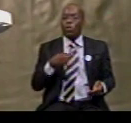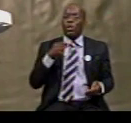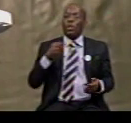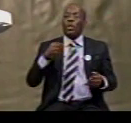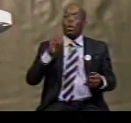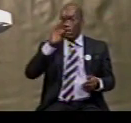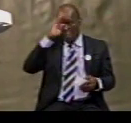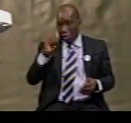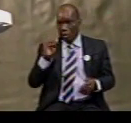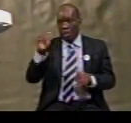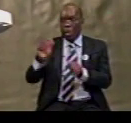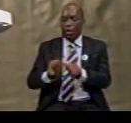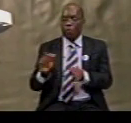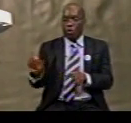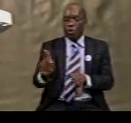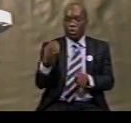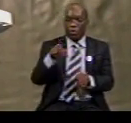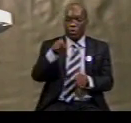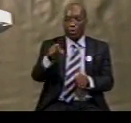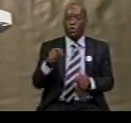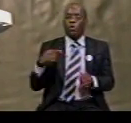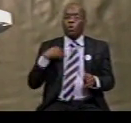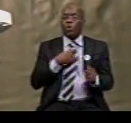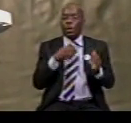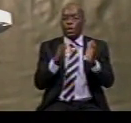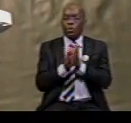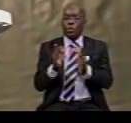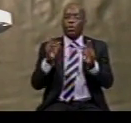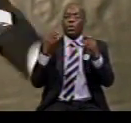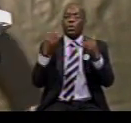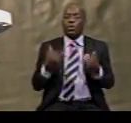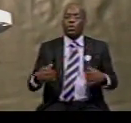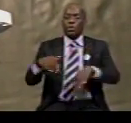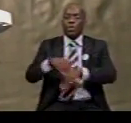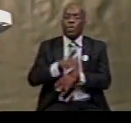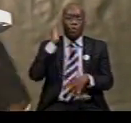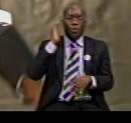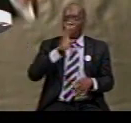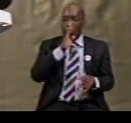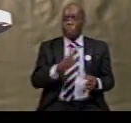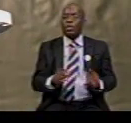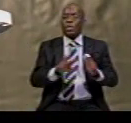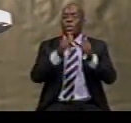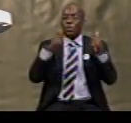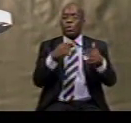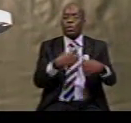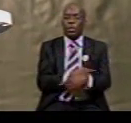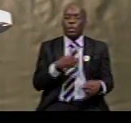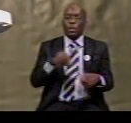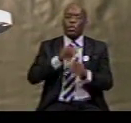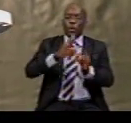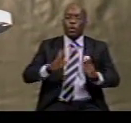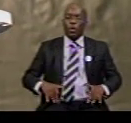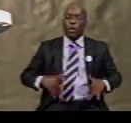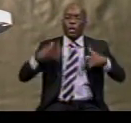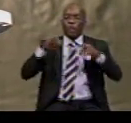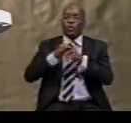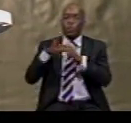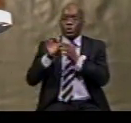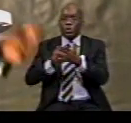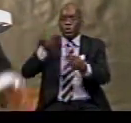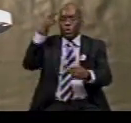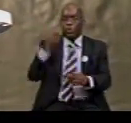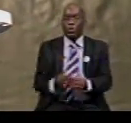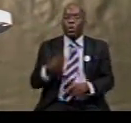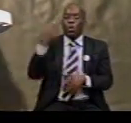today will be a memorable day in your life in Jesus' name. What God will do in your life